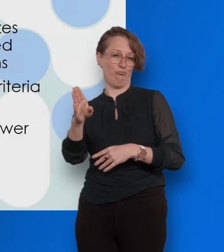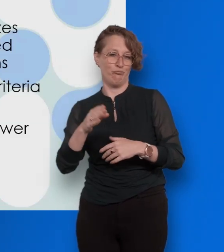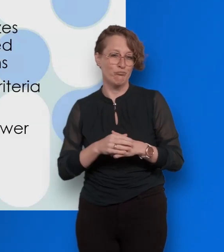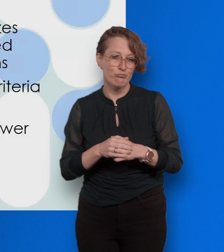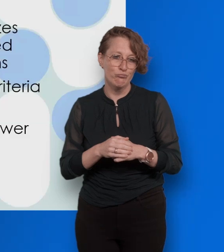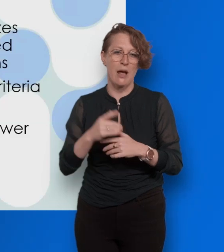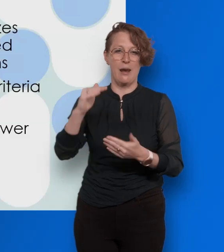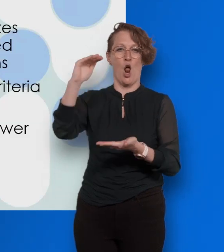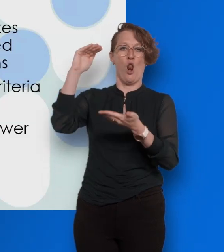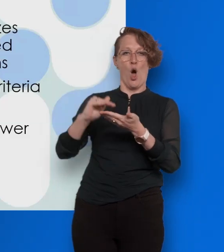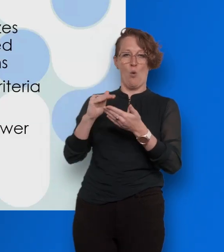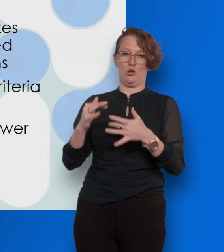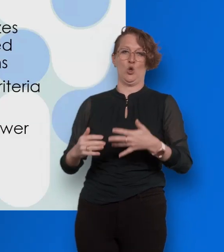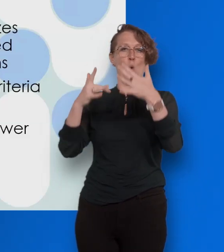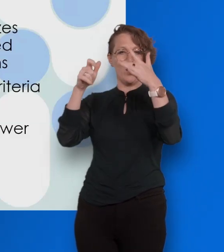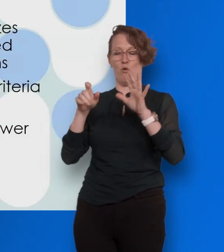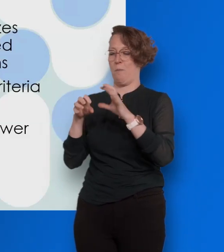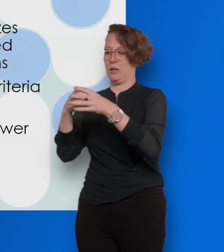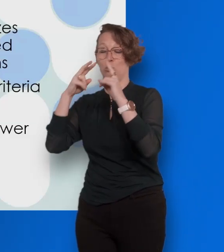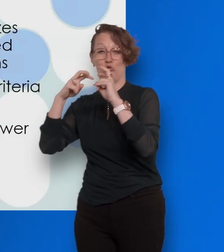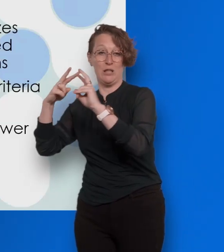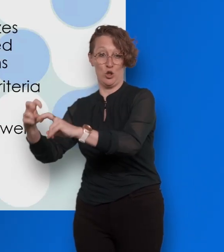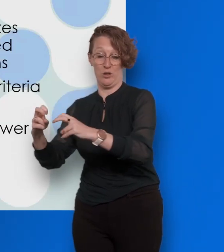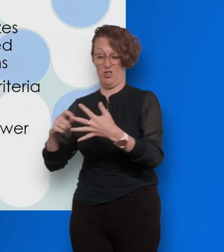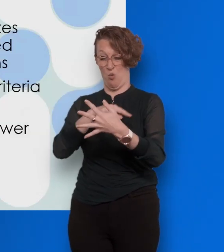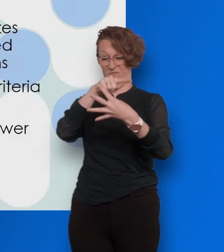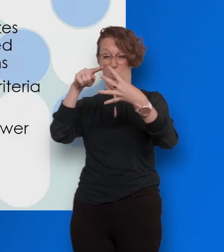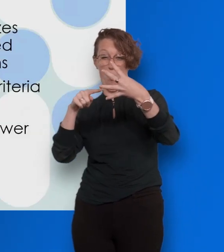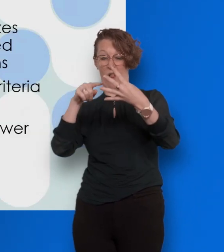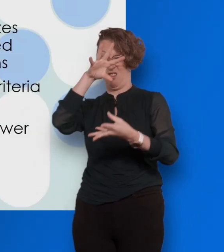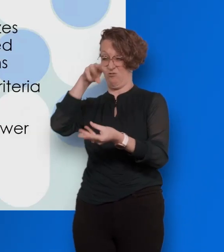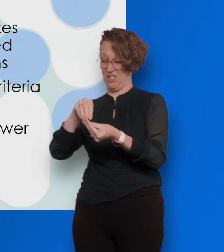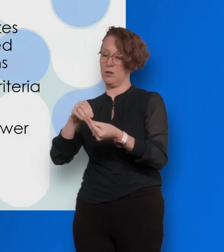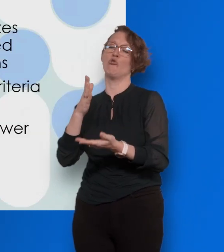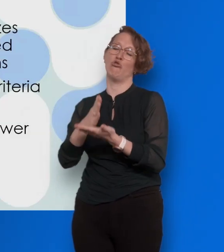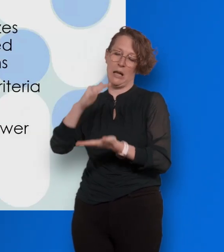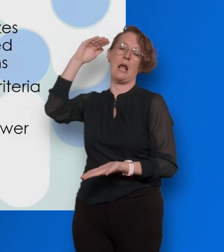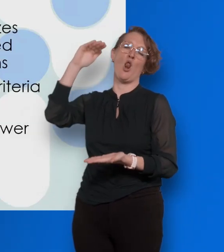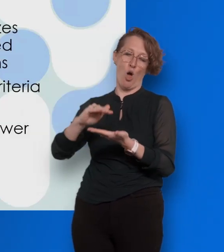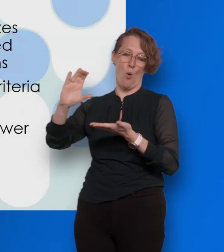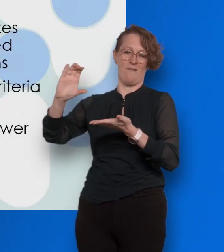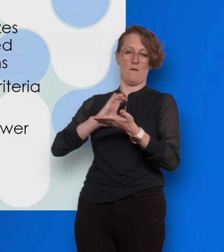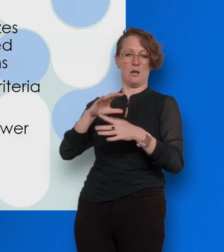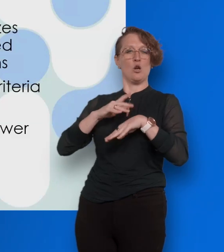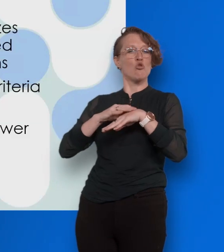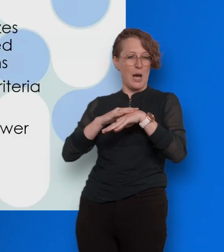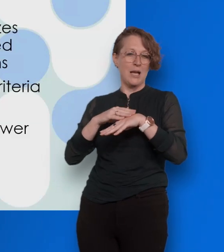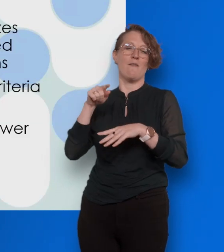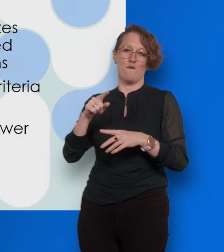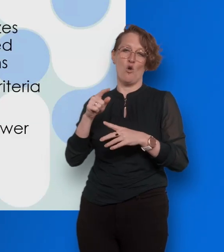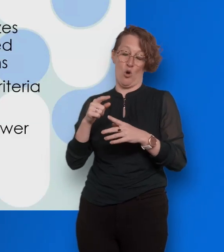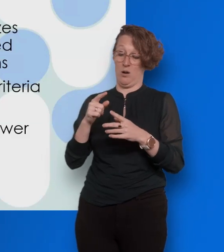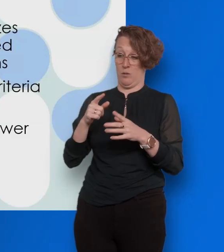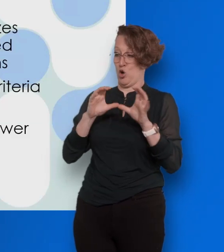for minority researchers. And as a result of all of this, there's significantly lower funding rates for the earlier